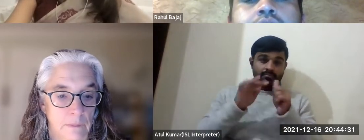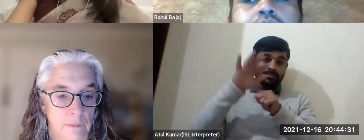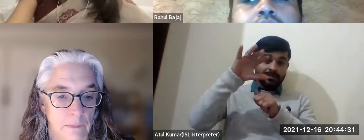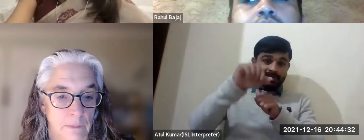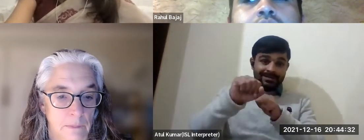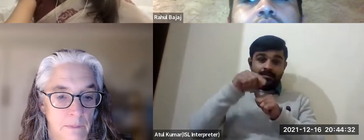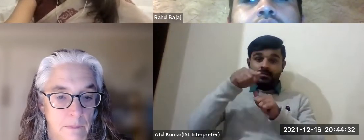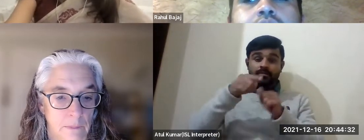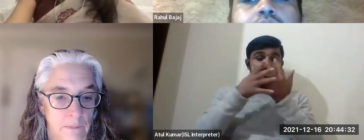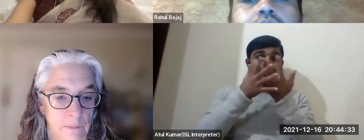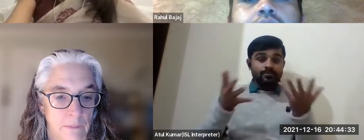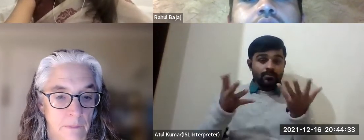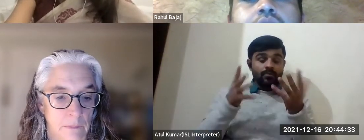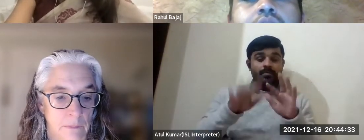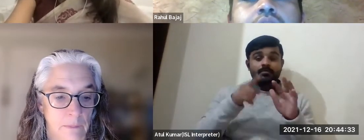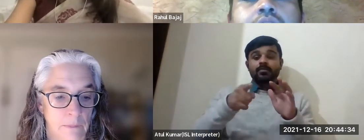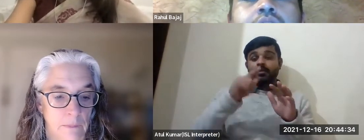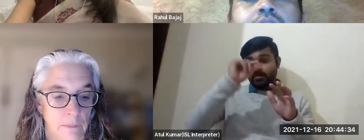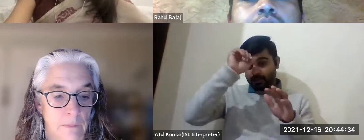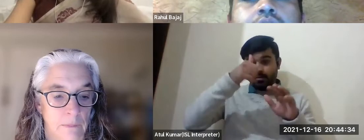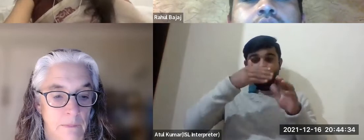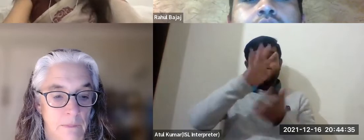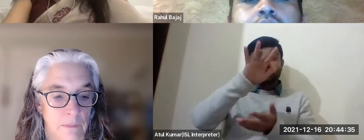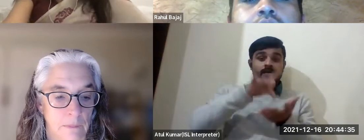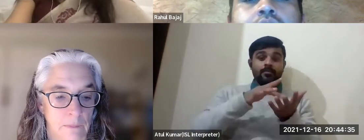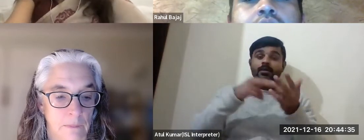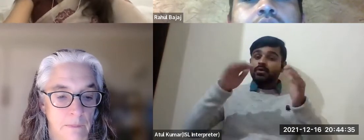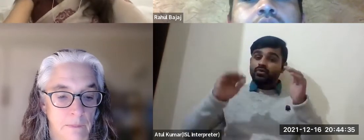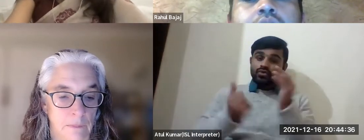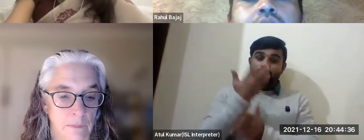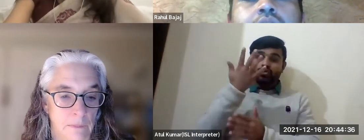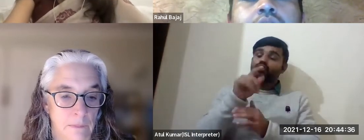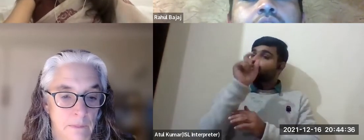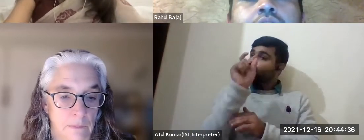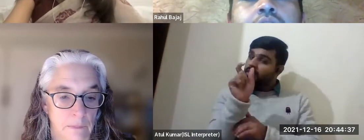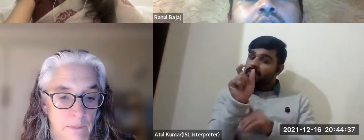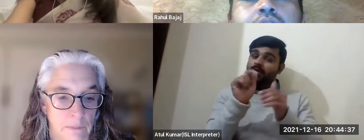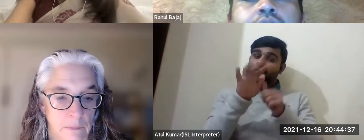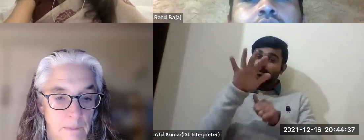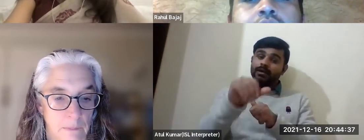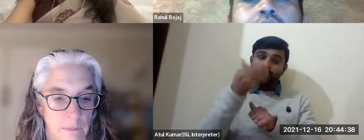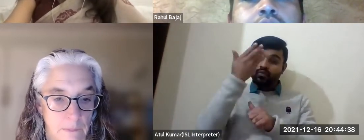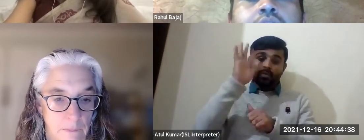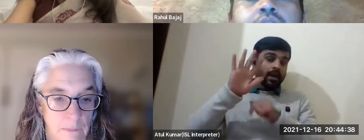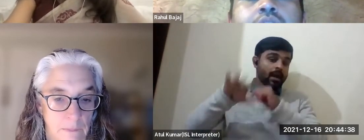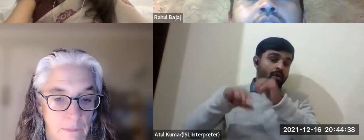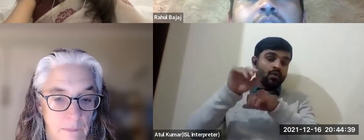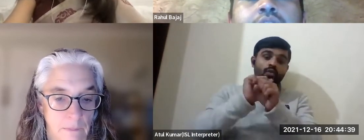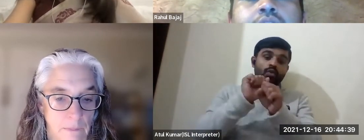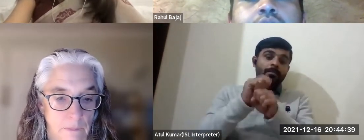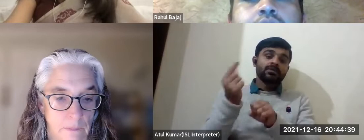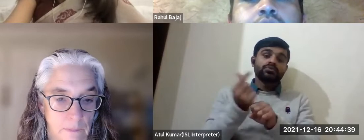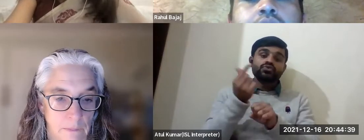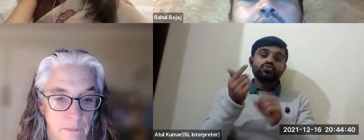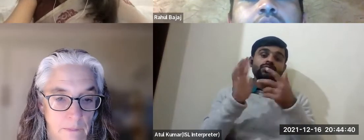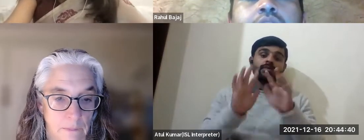accessibility in their product, or their Indian counterparts just knew the term accessibility, but didn't know how it was going to be